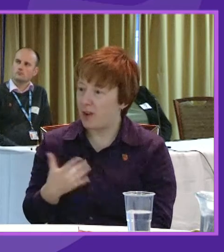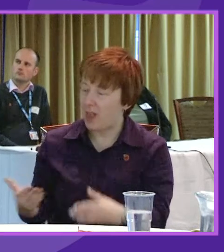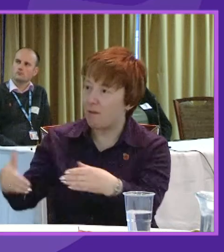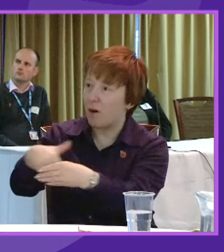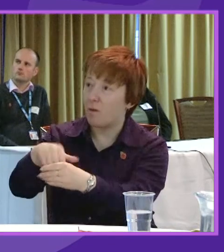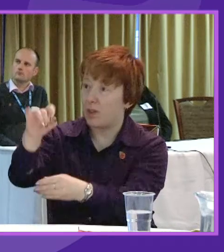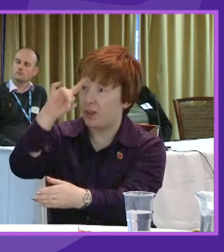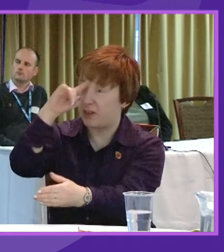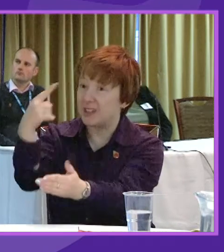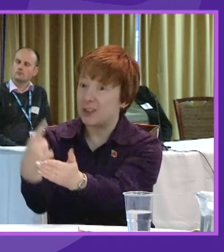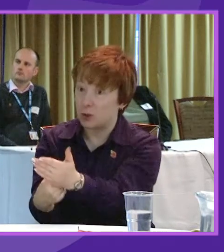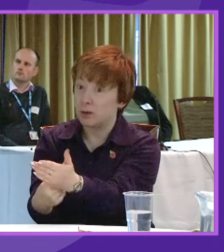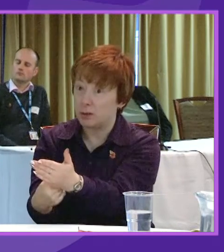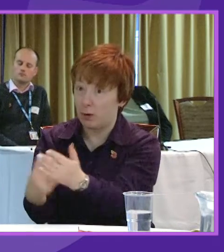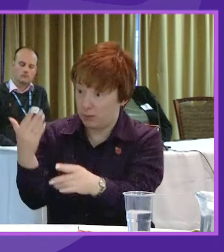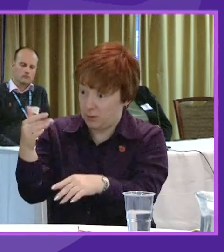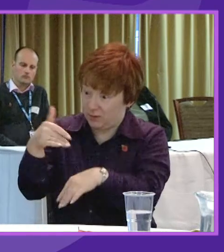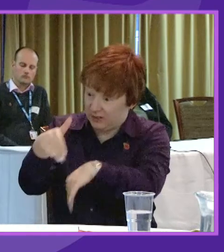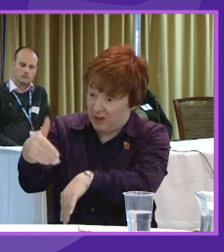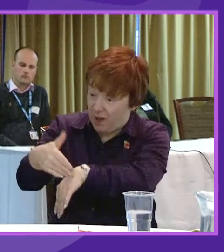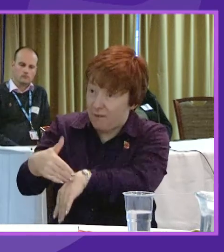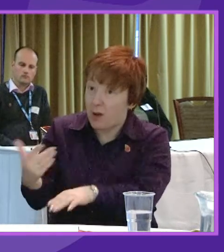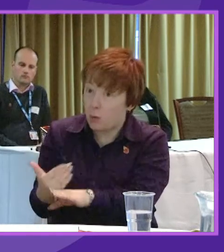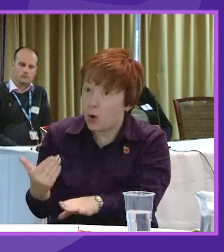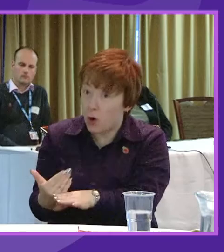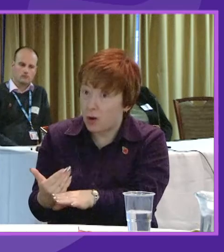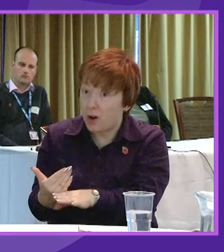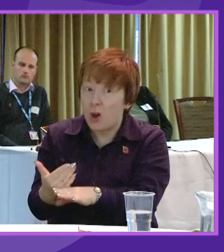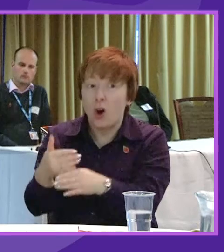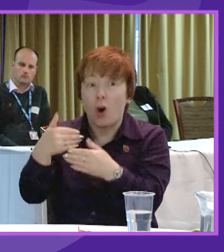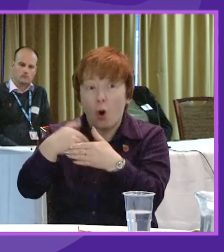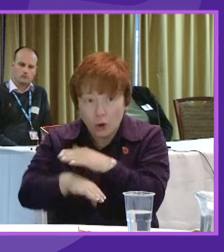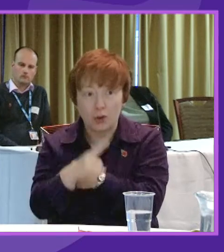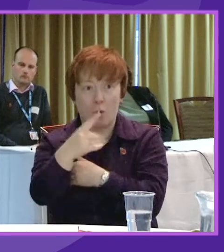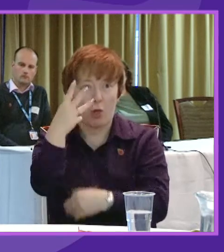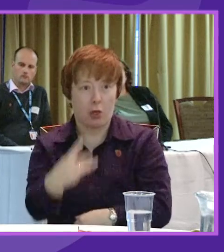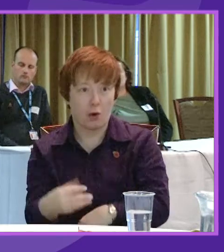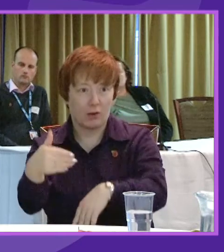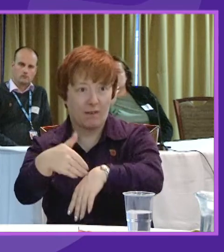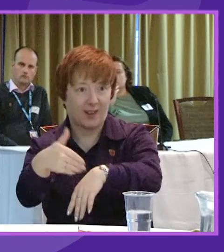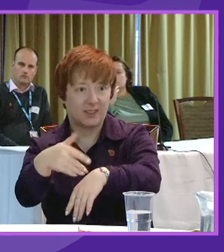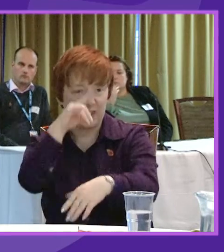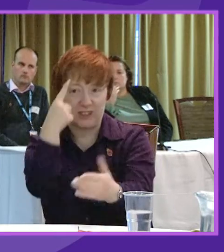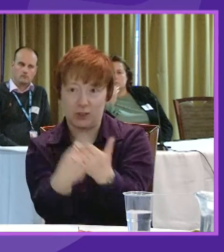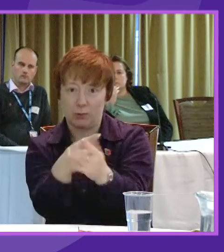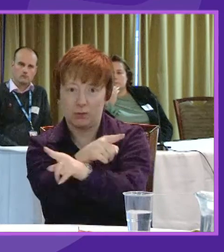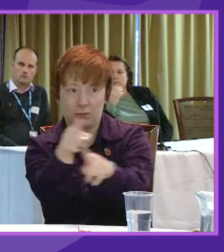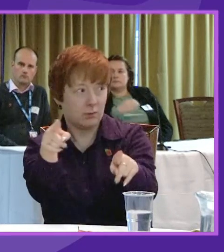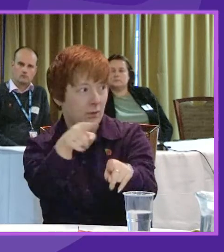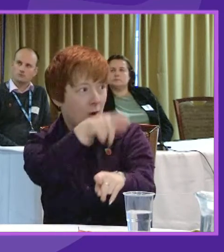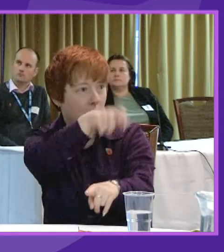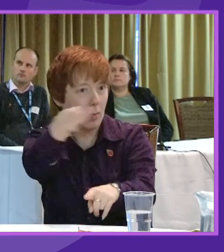of work, less than 1/3 involved in decisions directly affecting the public, even though they're working with members of the public every